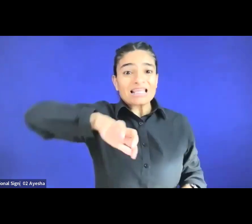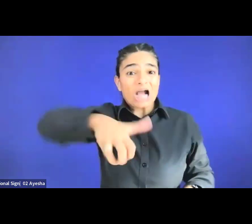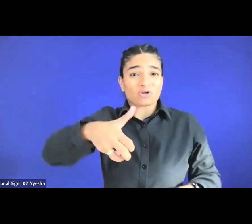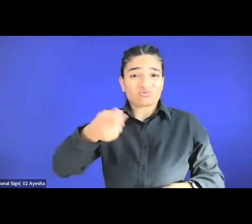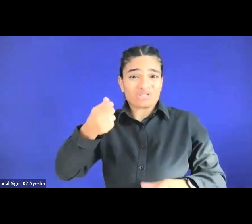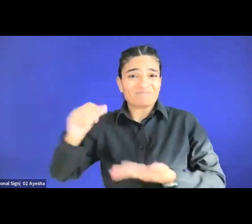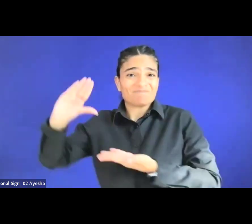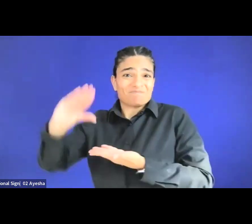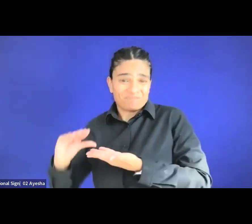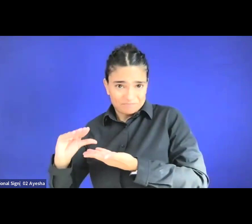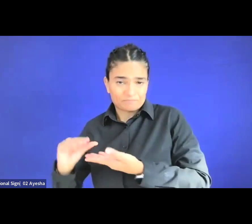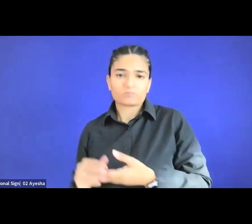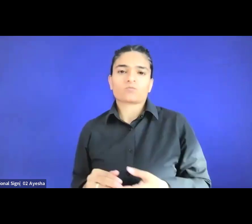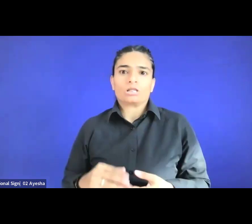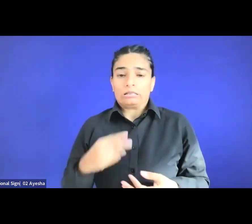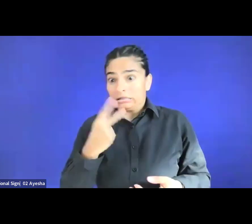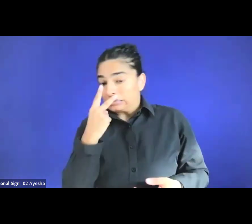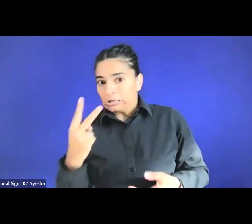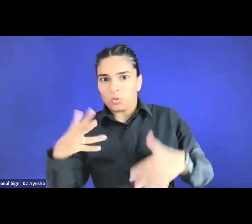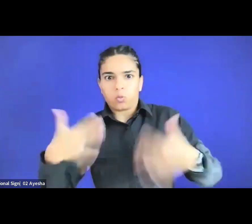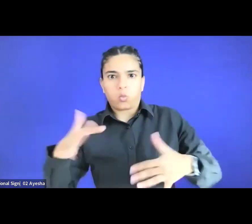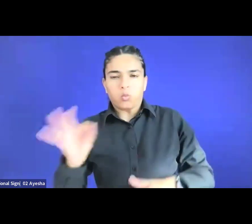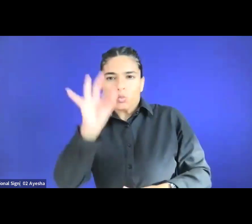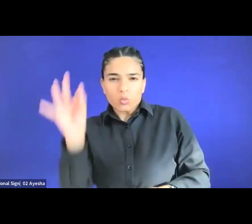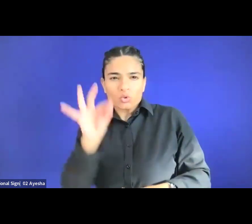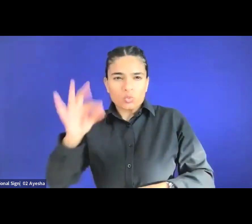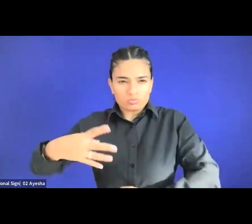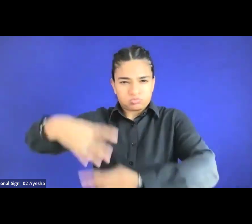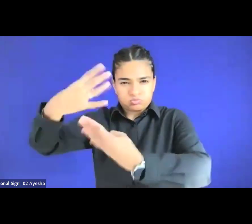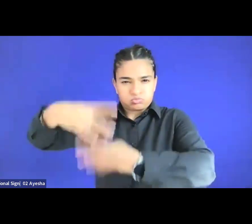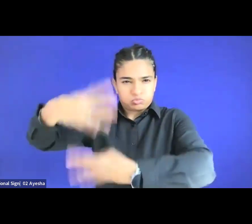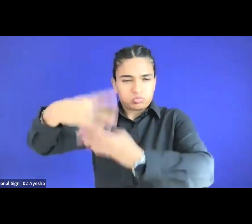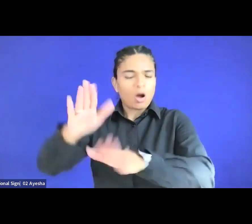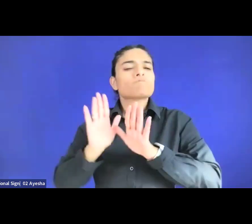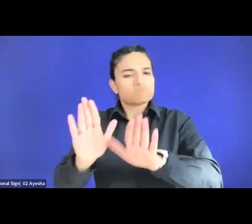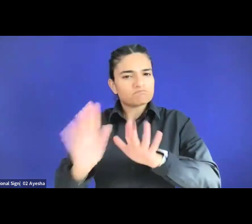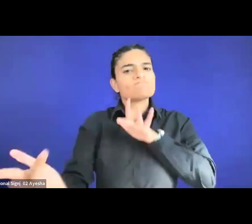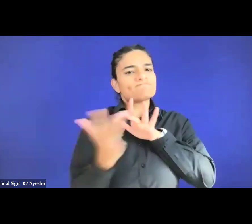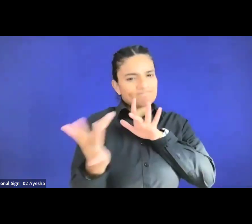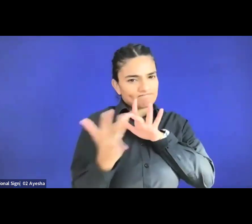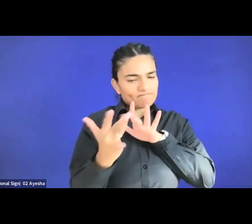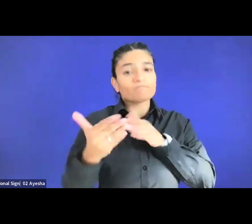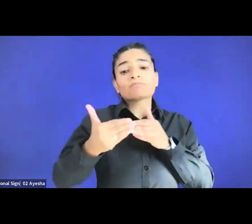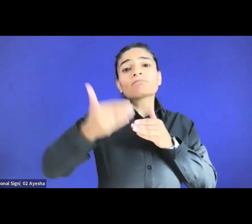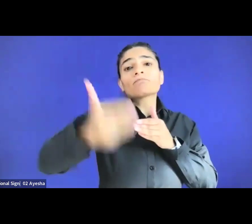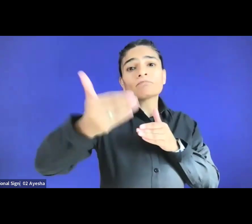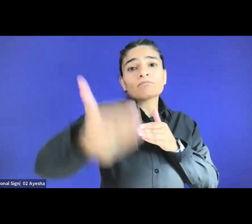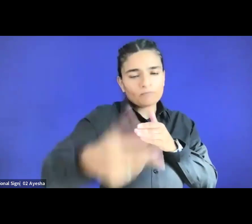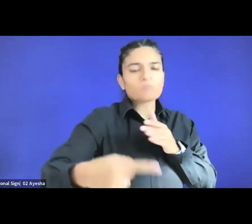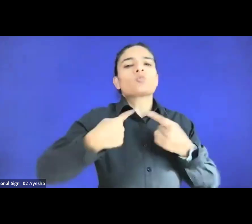So keep in touch. We will update you as we go through all those research. If you